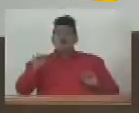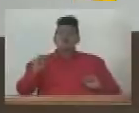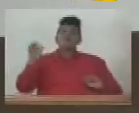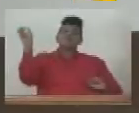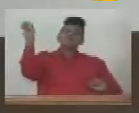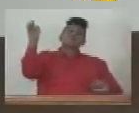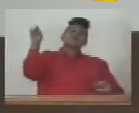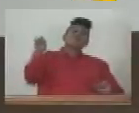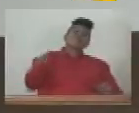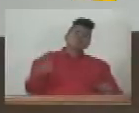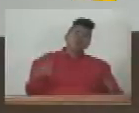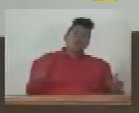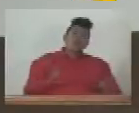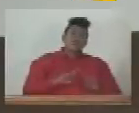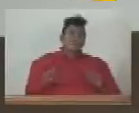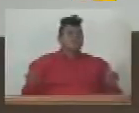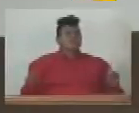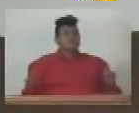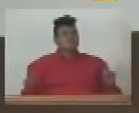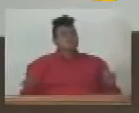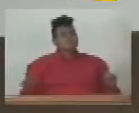contributions. But, Mr. Speaker,